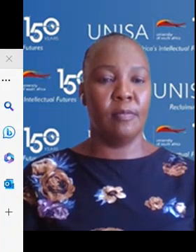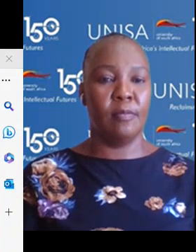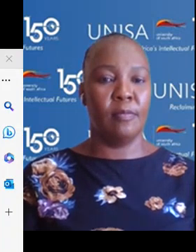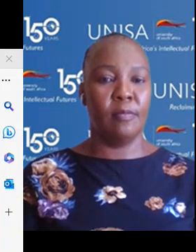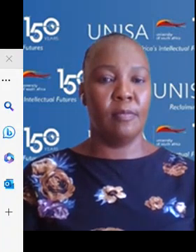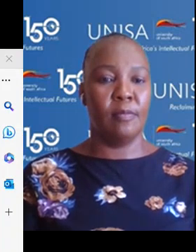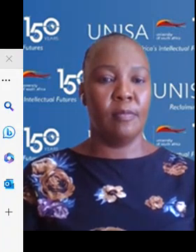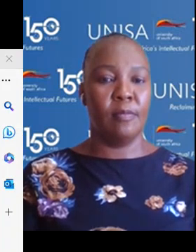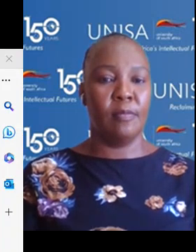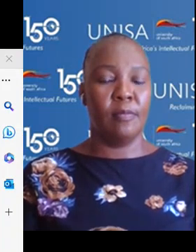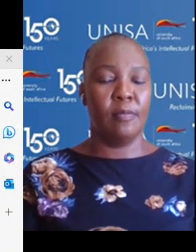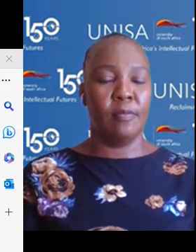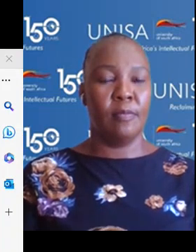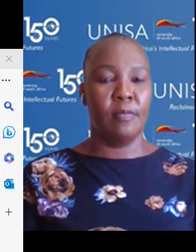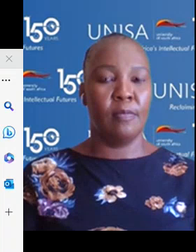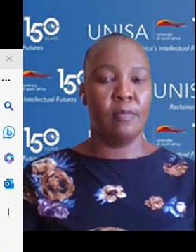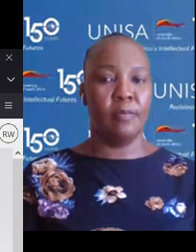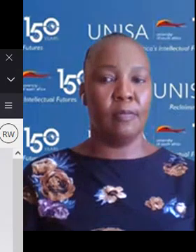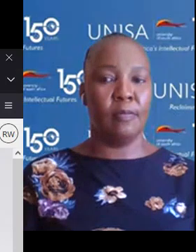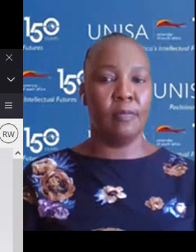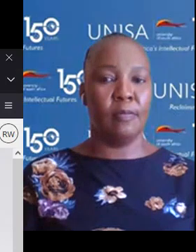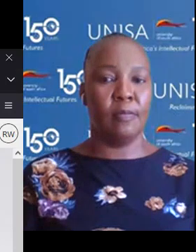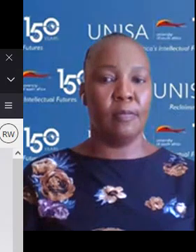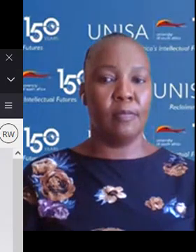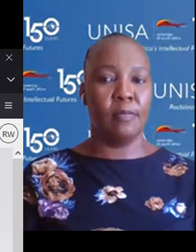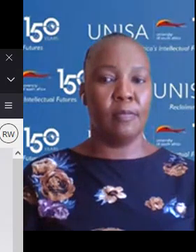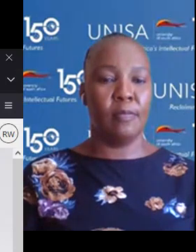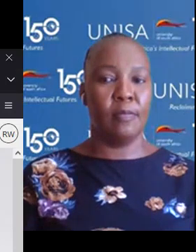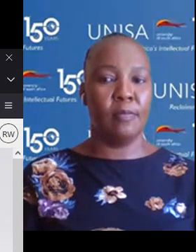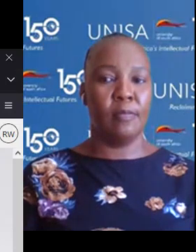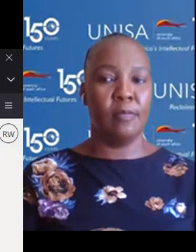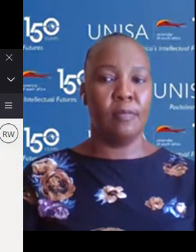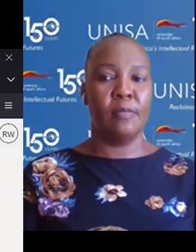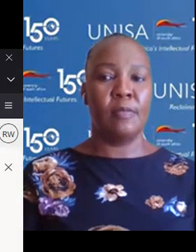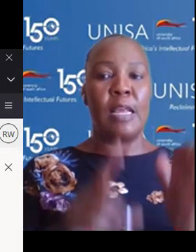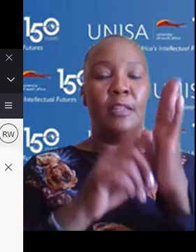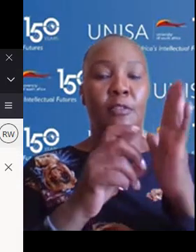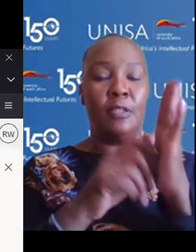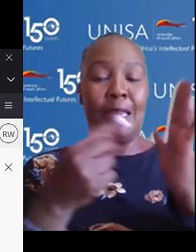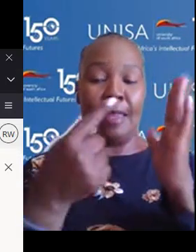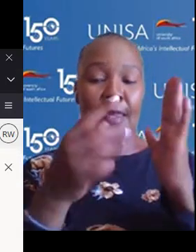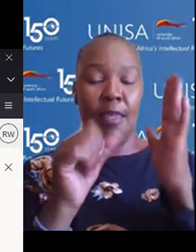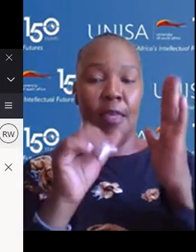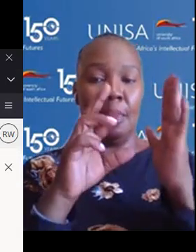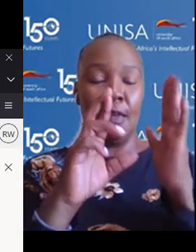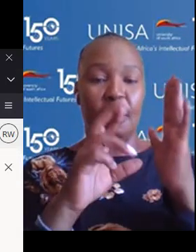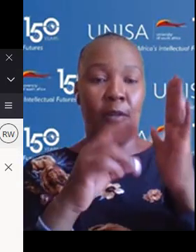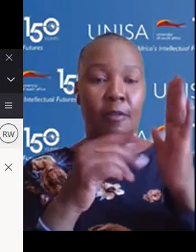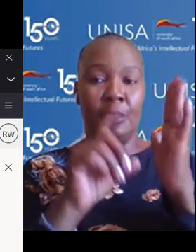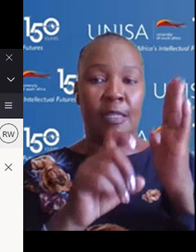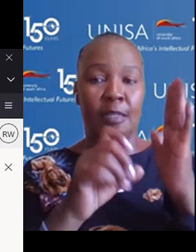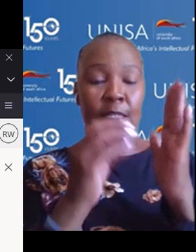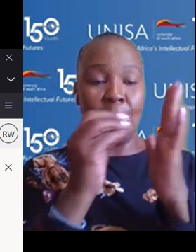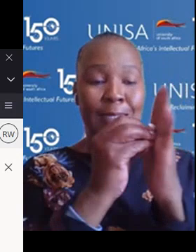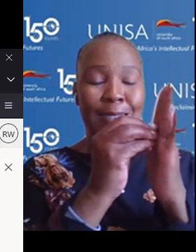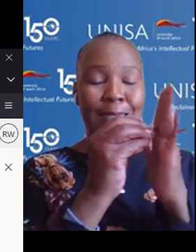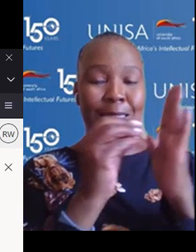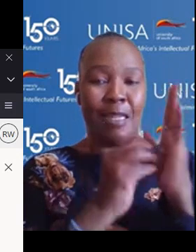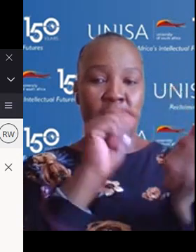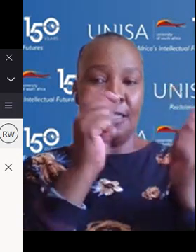The page now. So all you need to click is this gear icon, and then you just say change